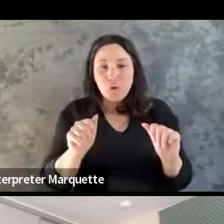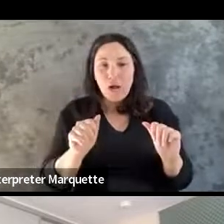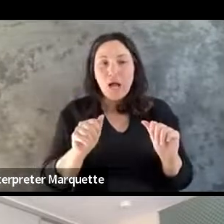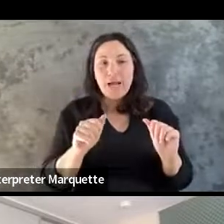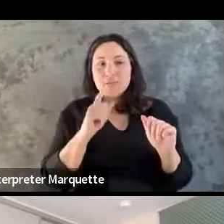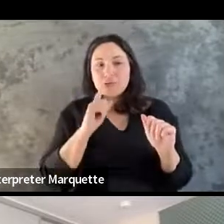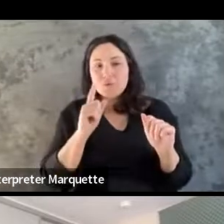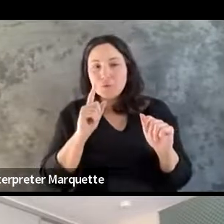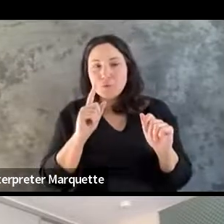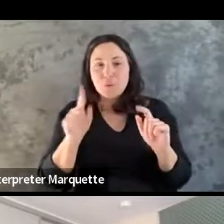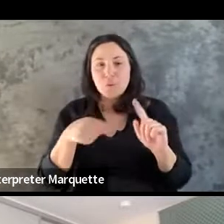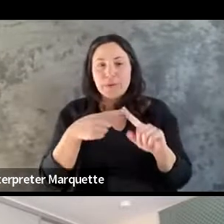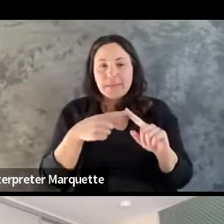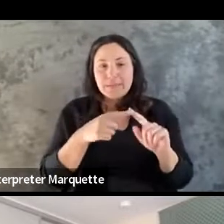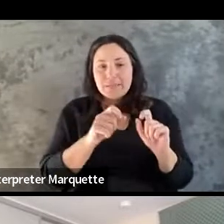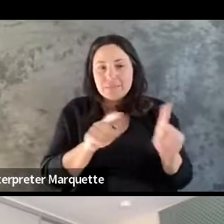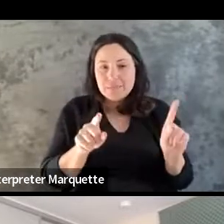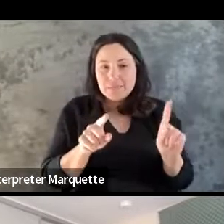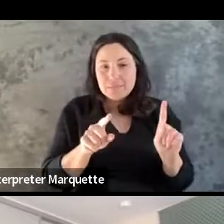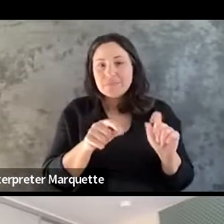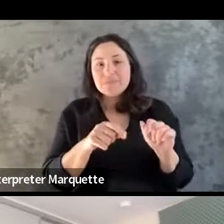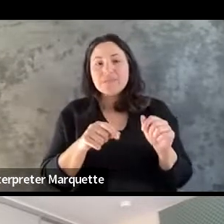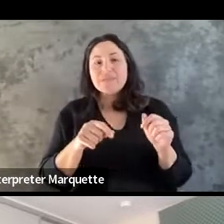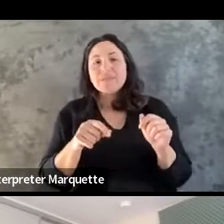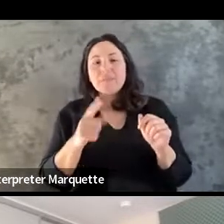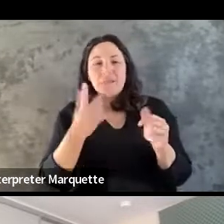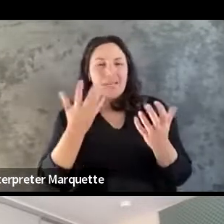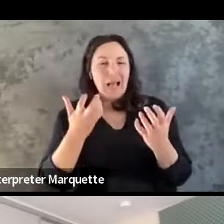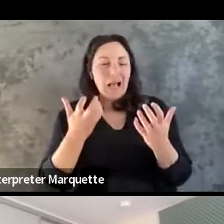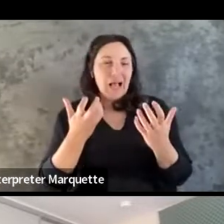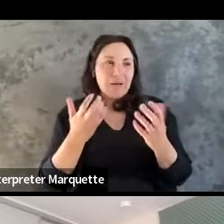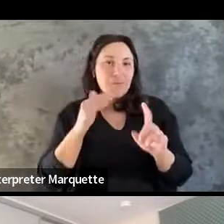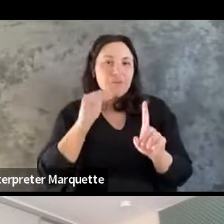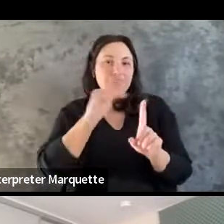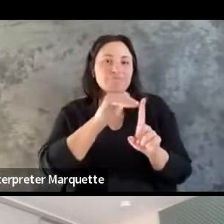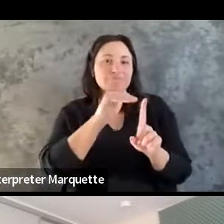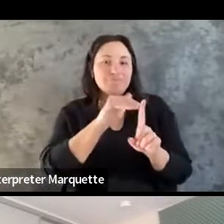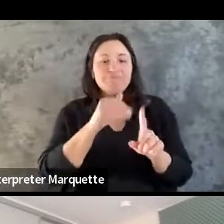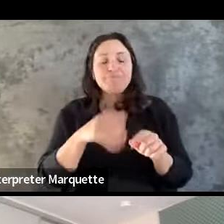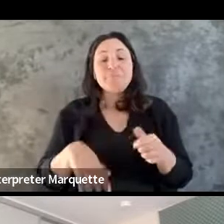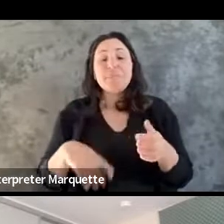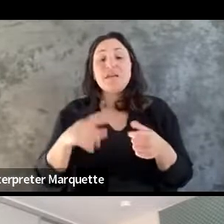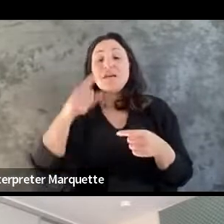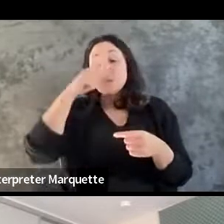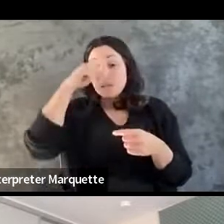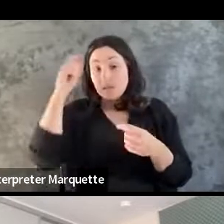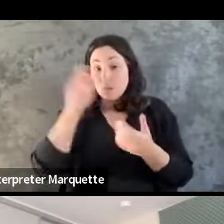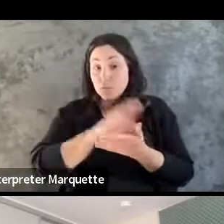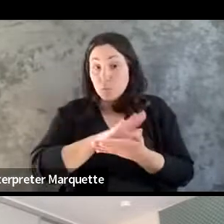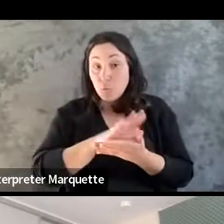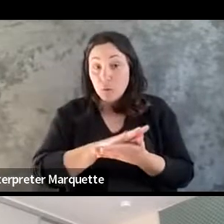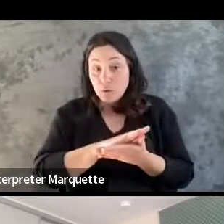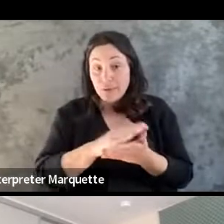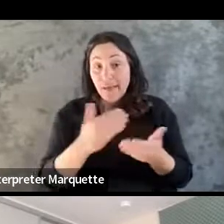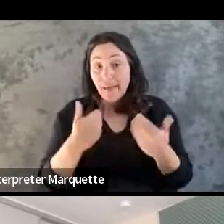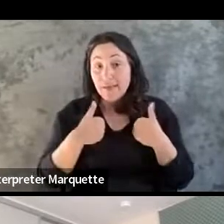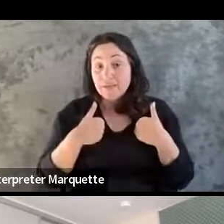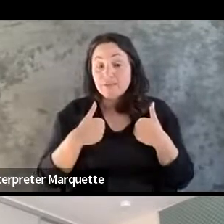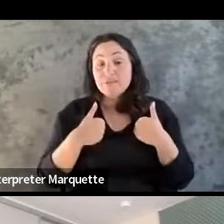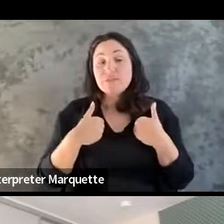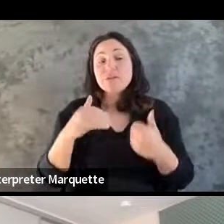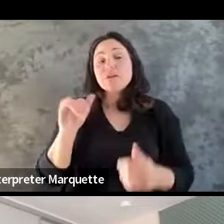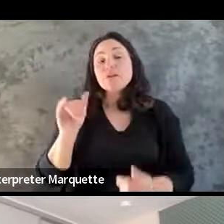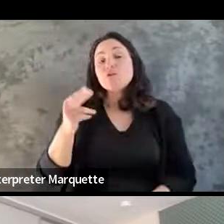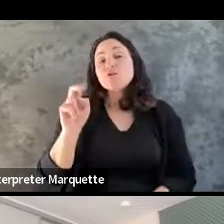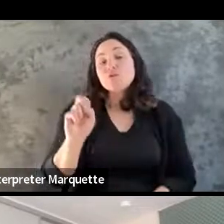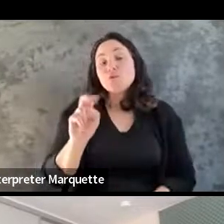inbox right now. First one, for some of you, we are doing our summer school, and the summer school will be beginning June